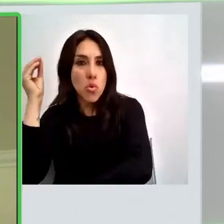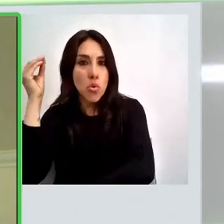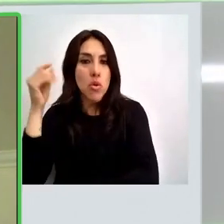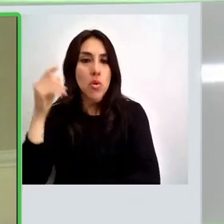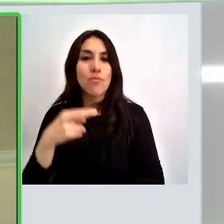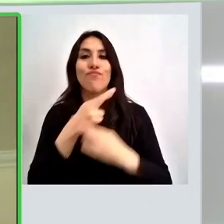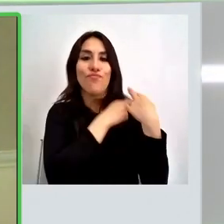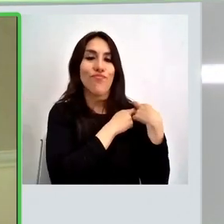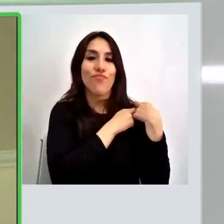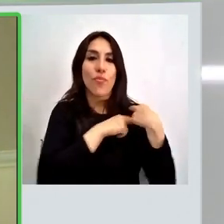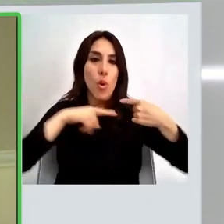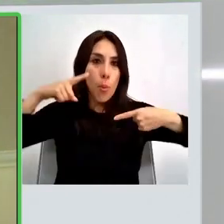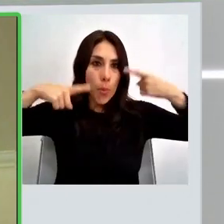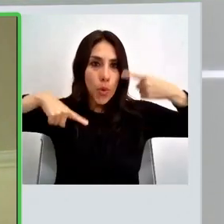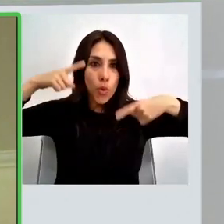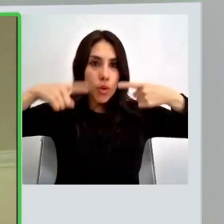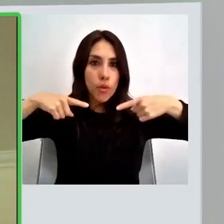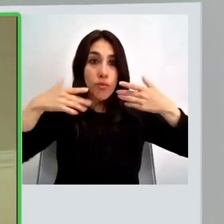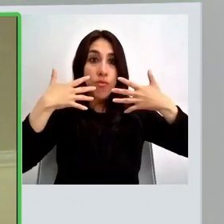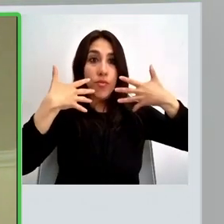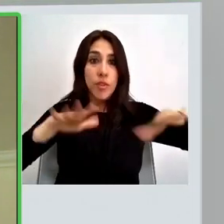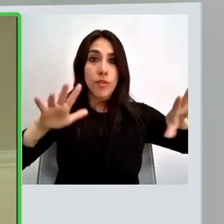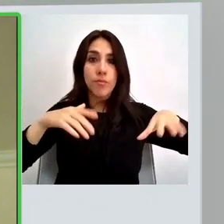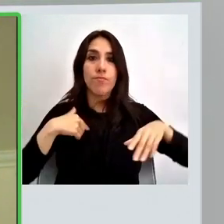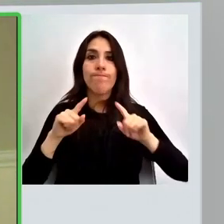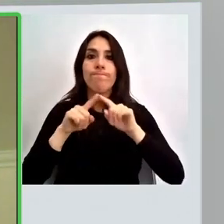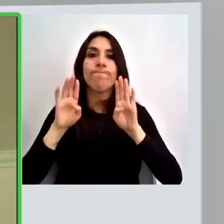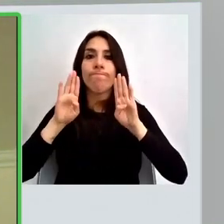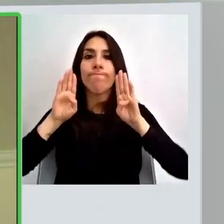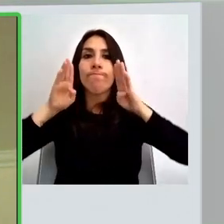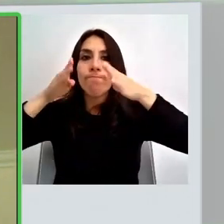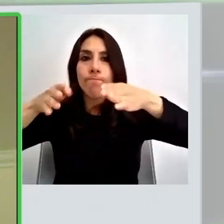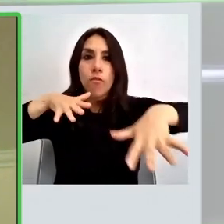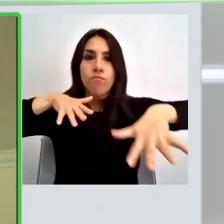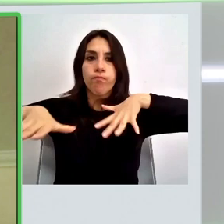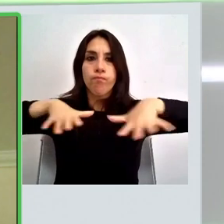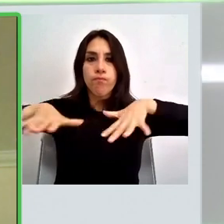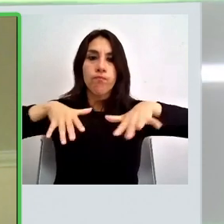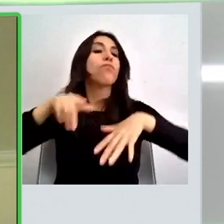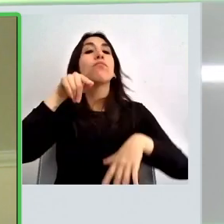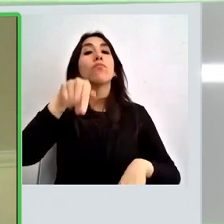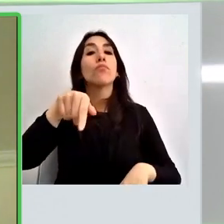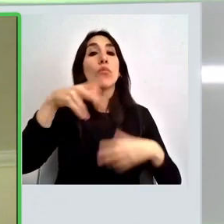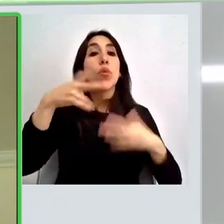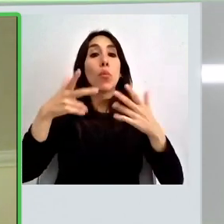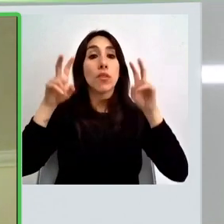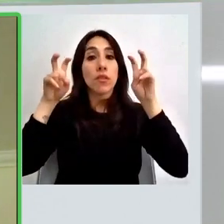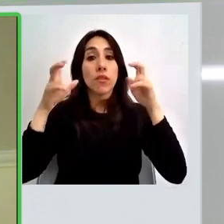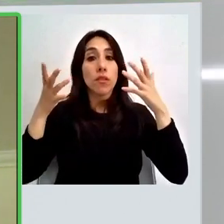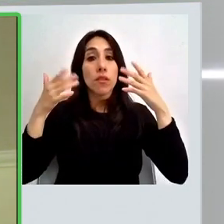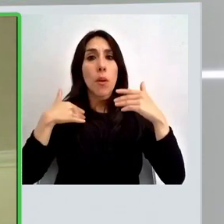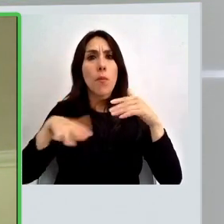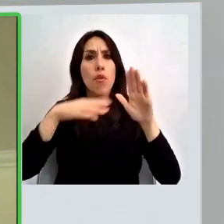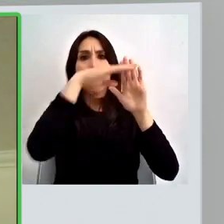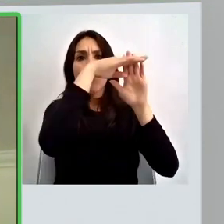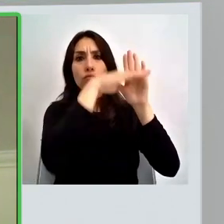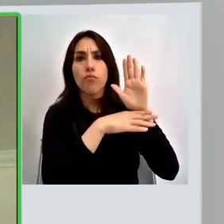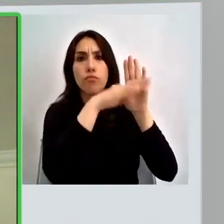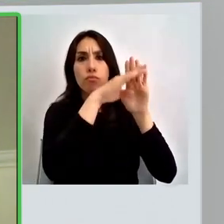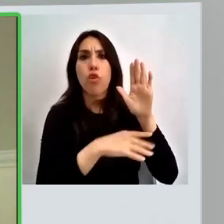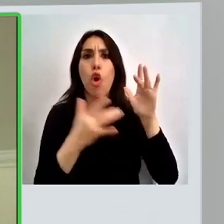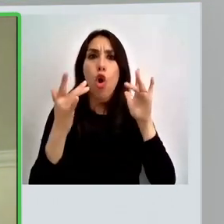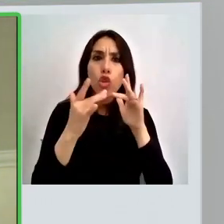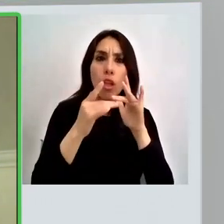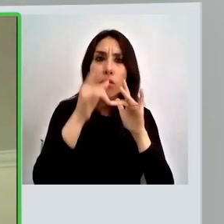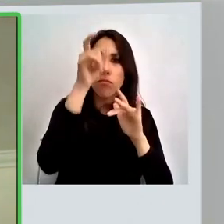that's employment of persons with disabilities in what we term